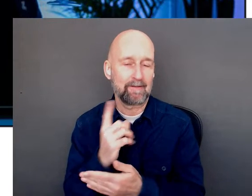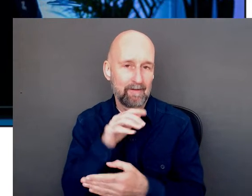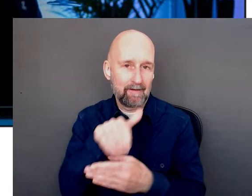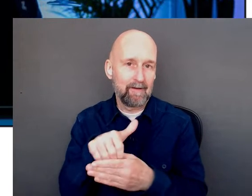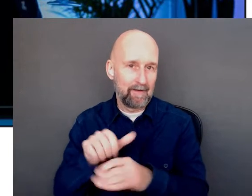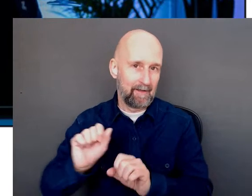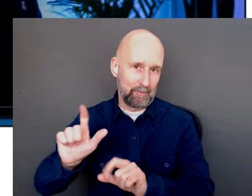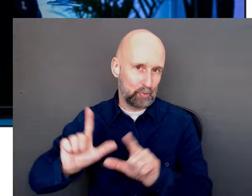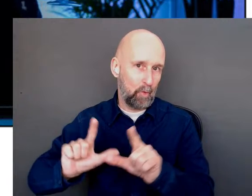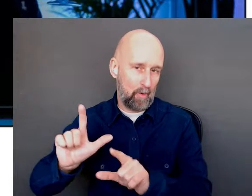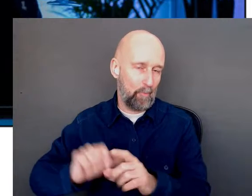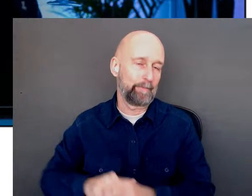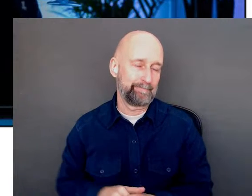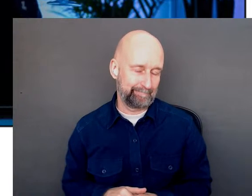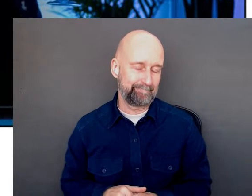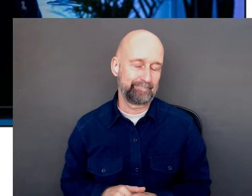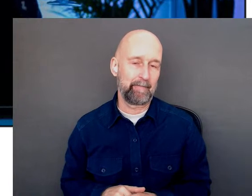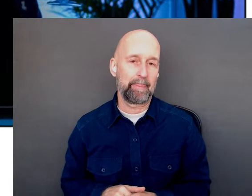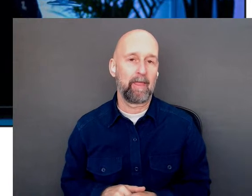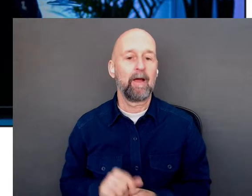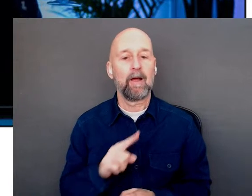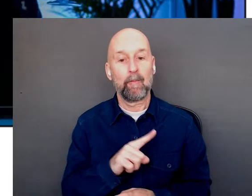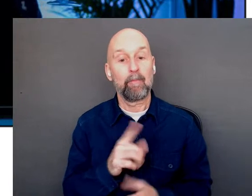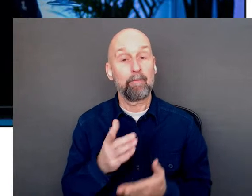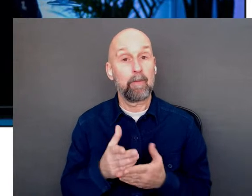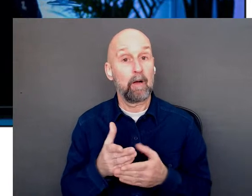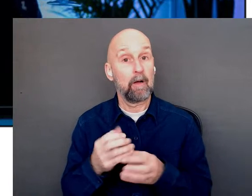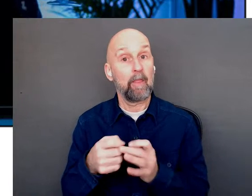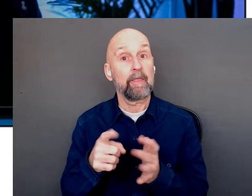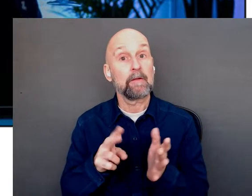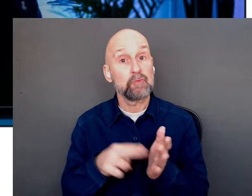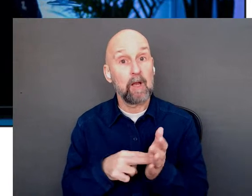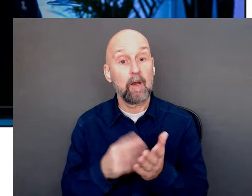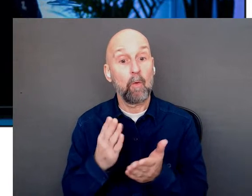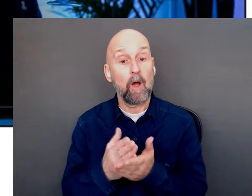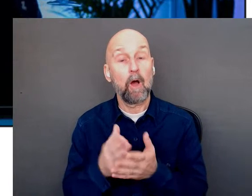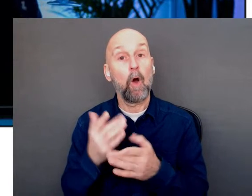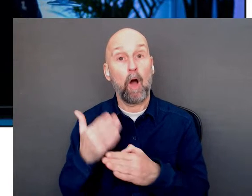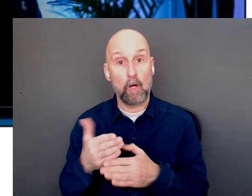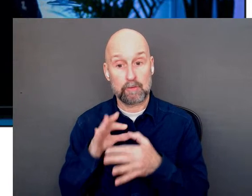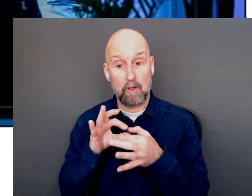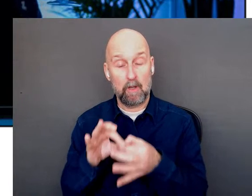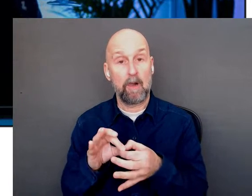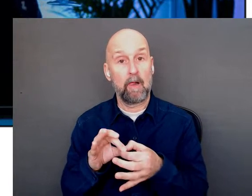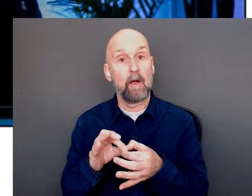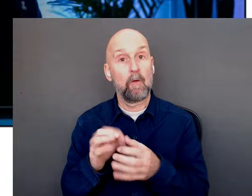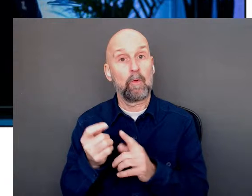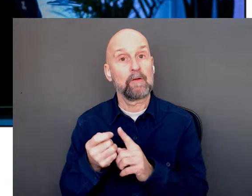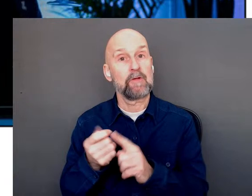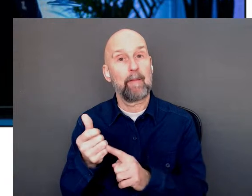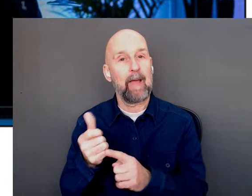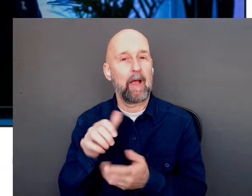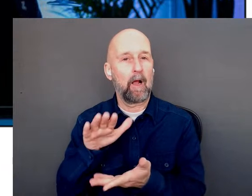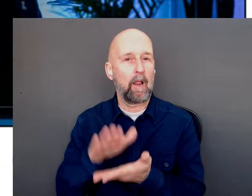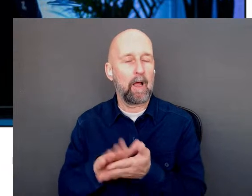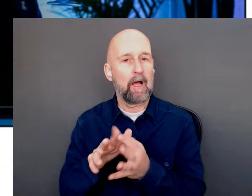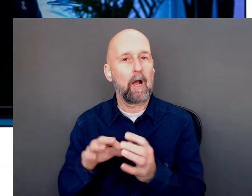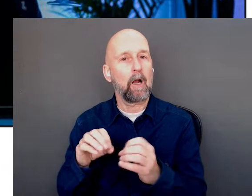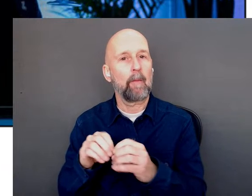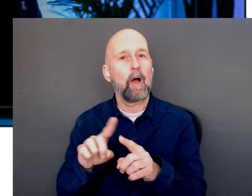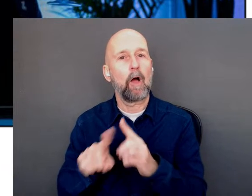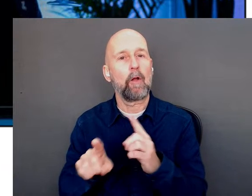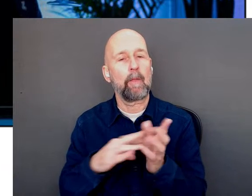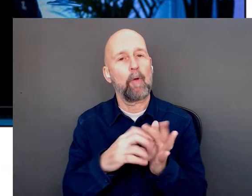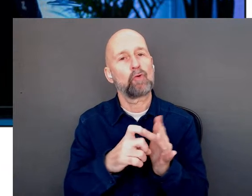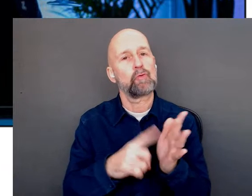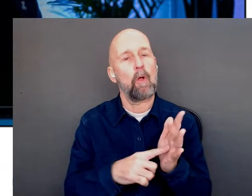surmount. But so Bombay Sapphire Flavor Journey was a collaboration between us and Champagne Club Sandwich, which is another Montreal-based studio. And the